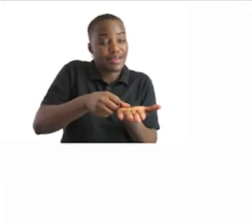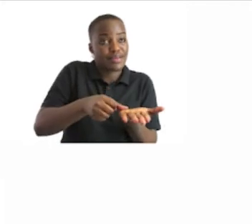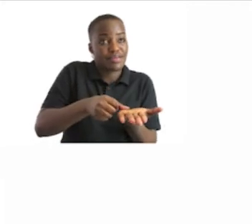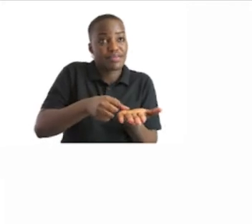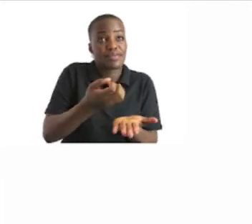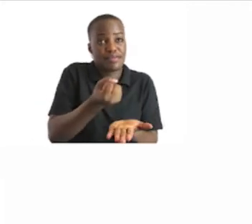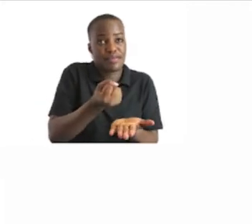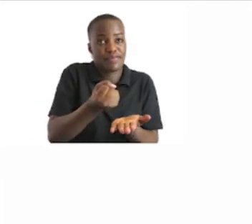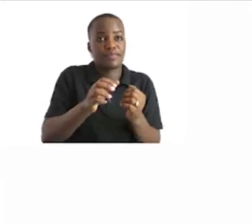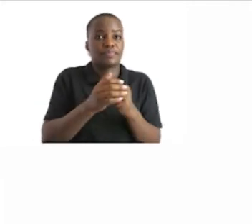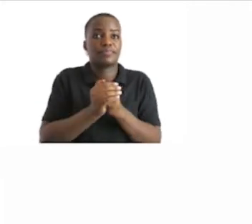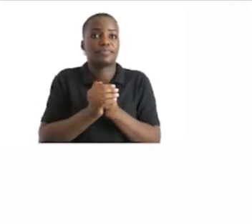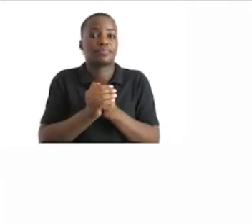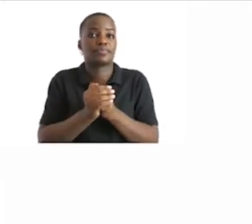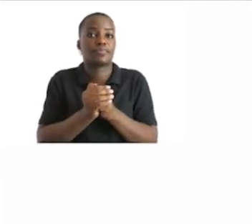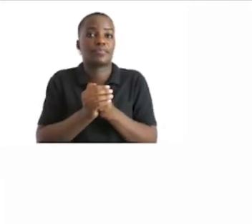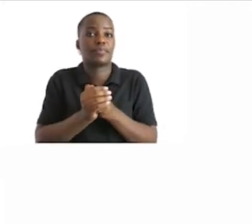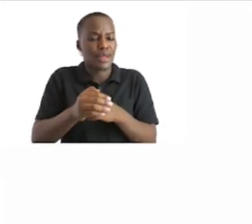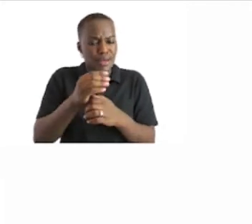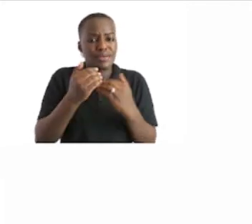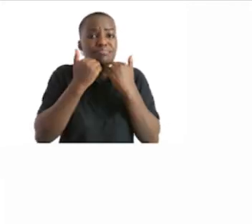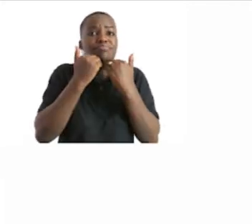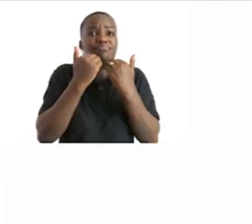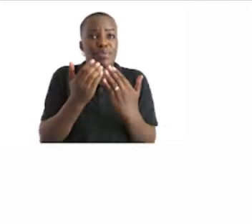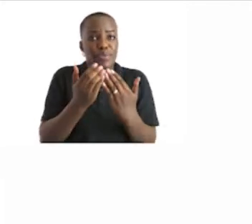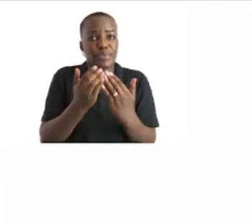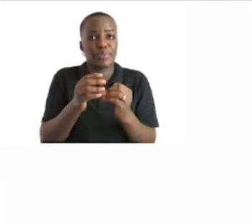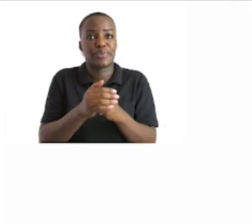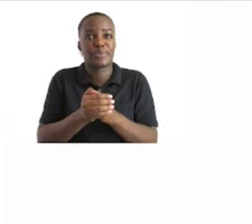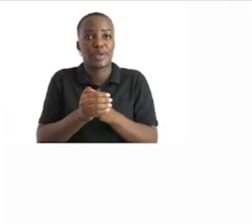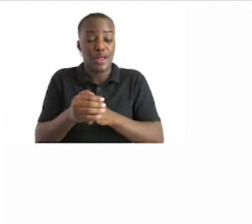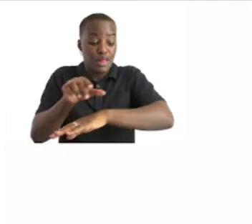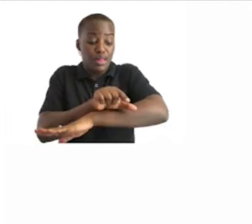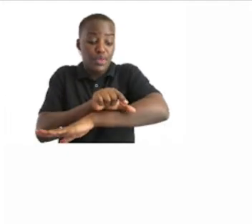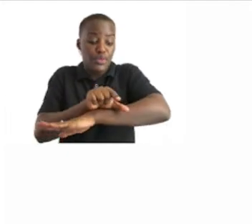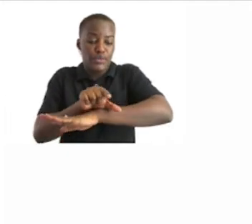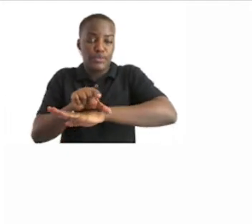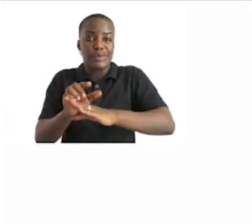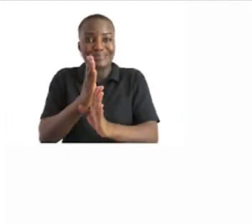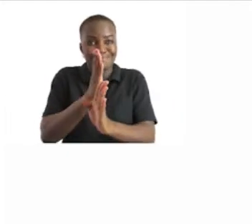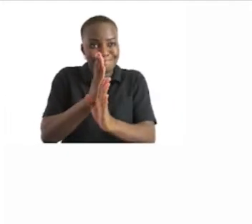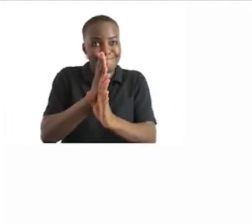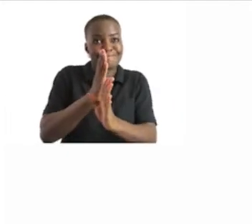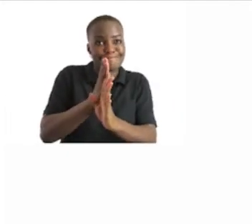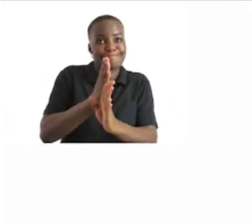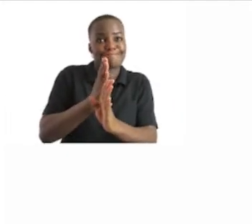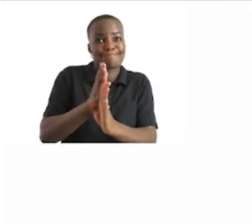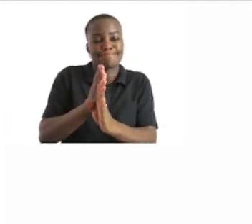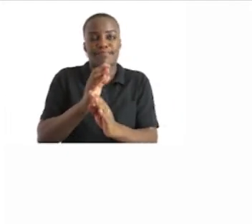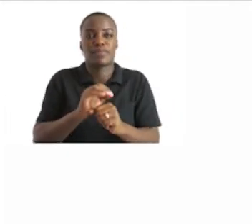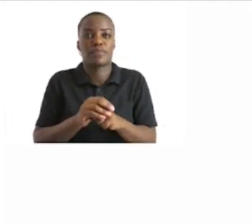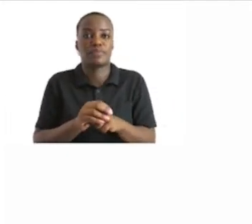stays. And it is important to make sure that the ruler is in line with the